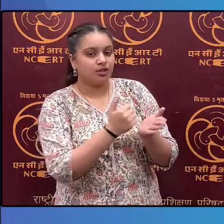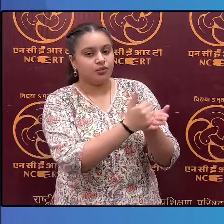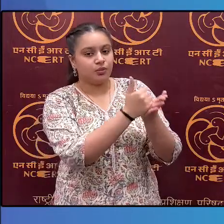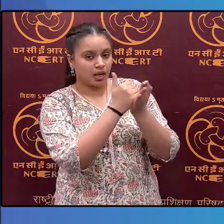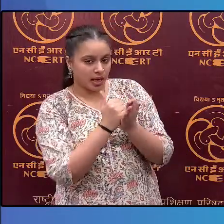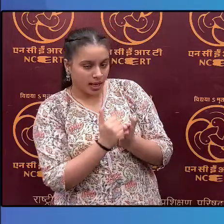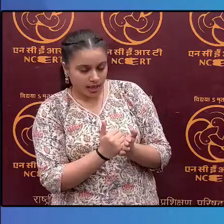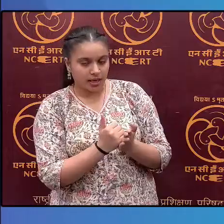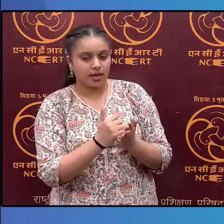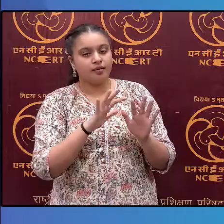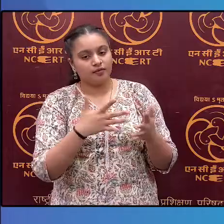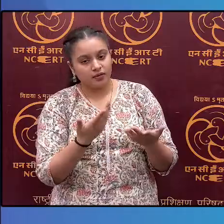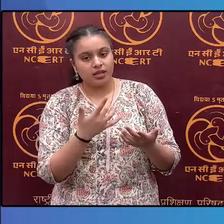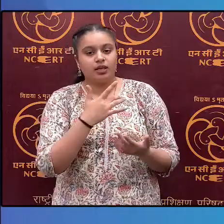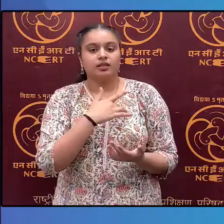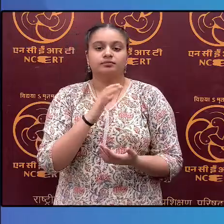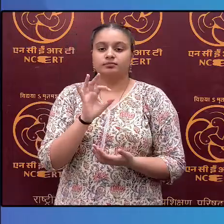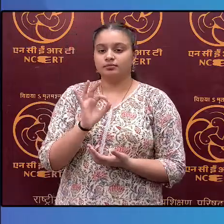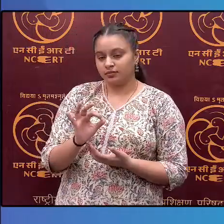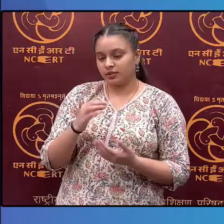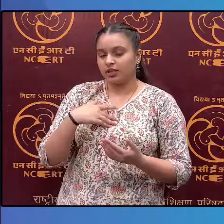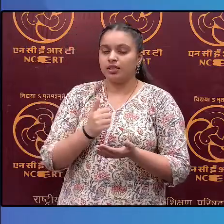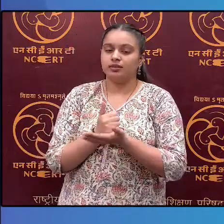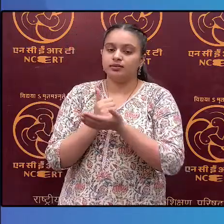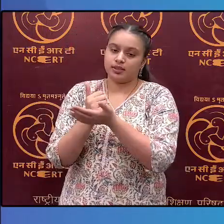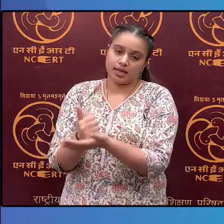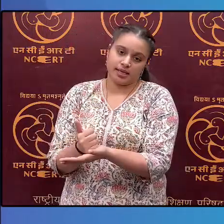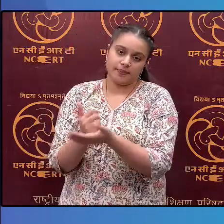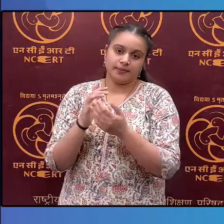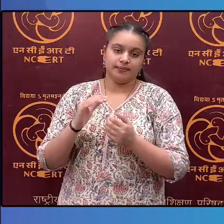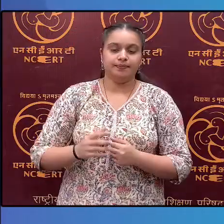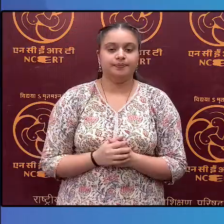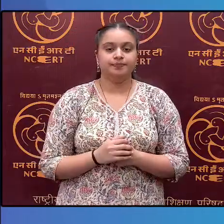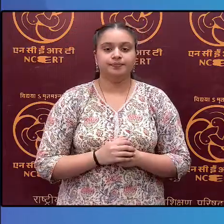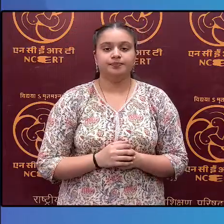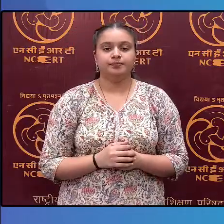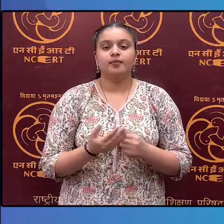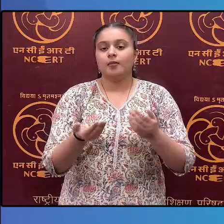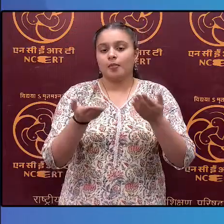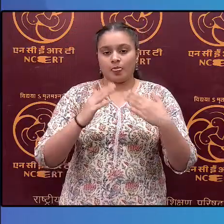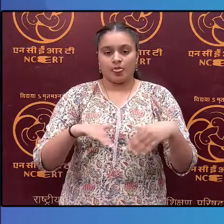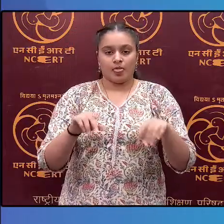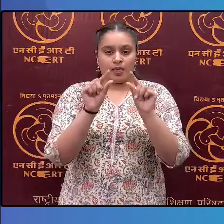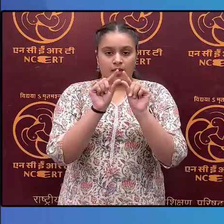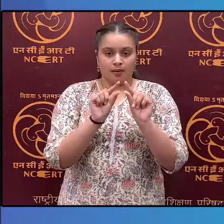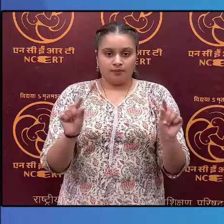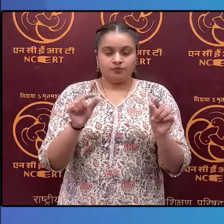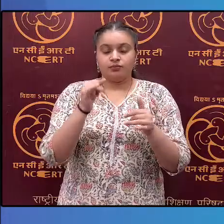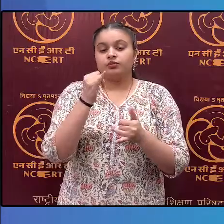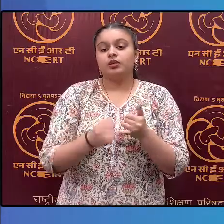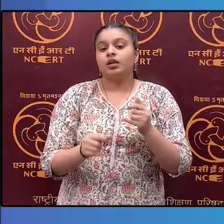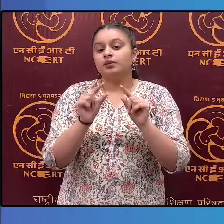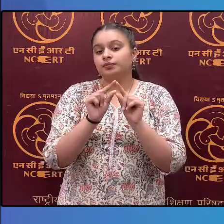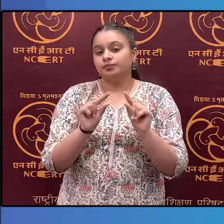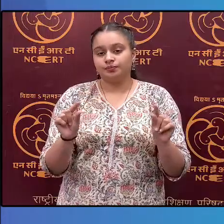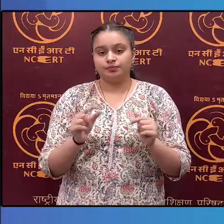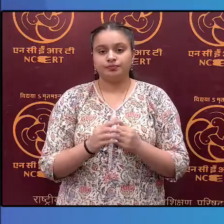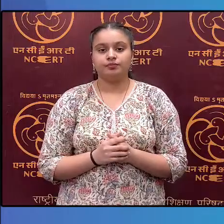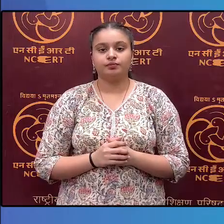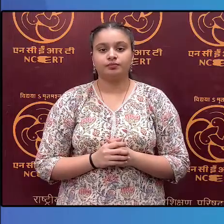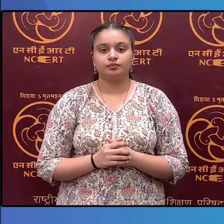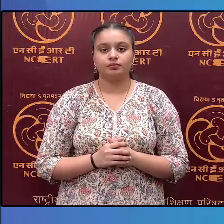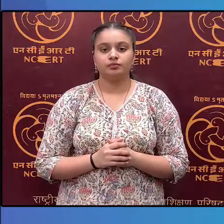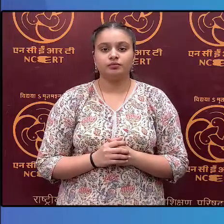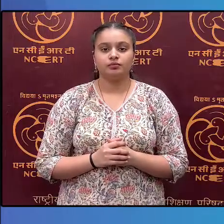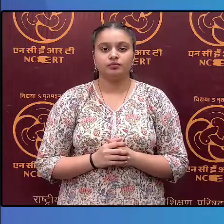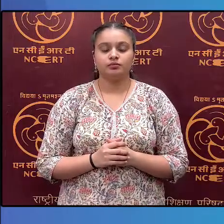on, Meena was kind enough that she helped the little boy also. Next statement and the last statement for true or false is